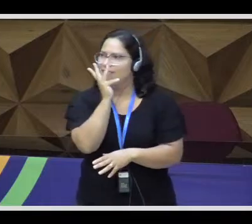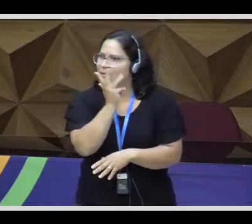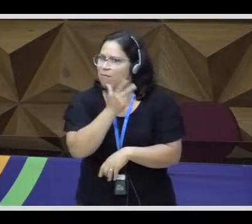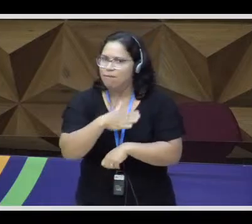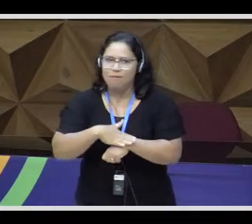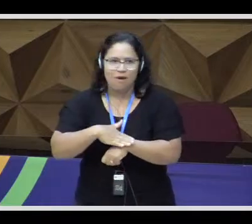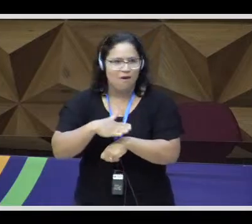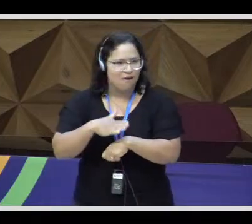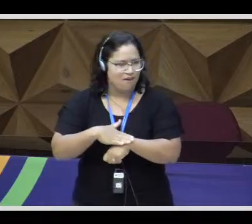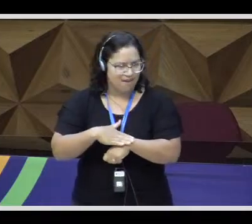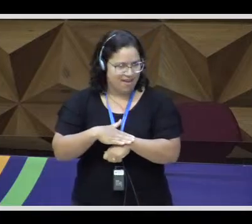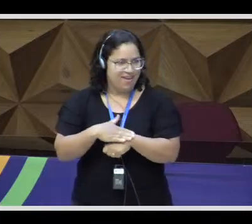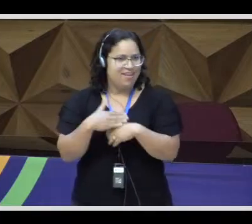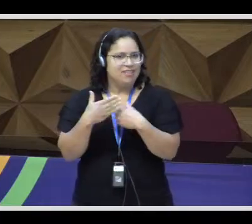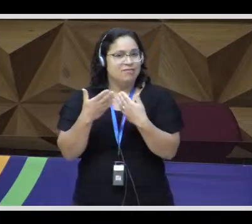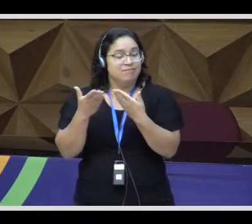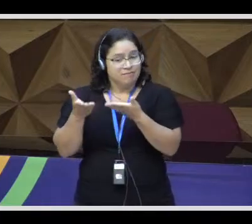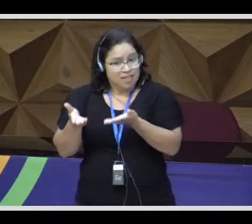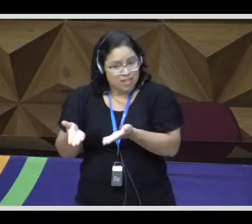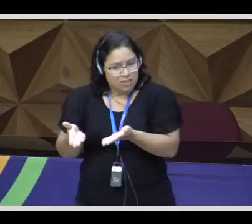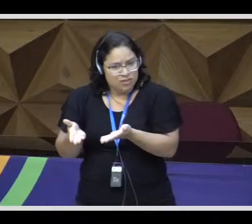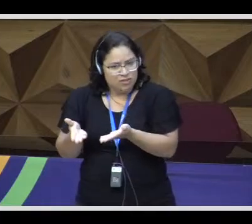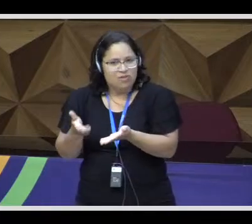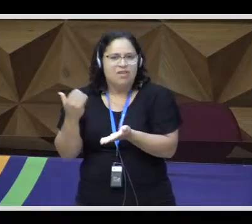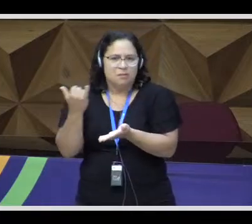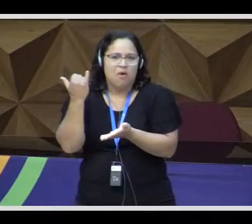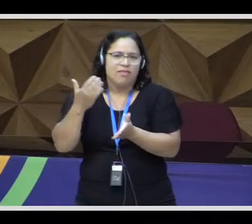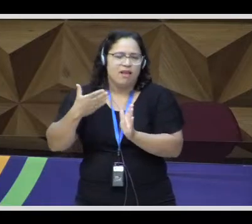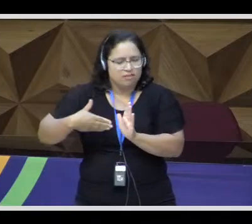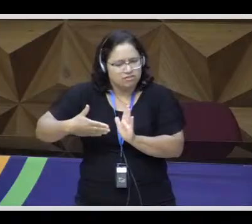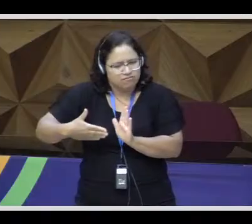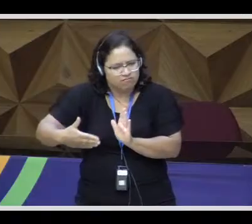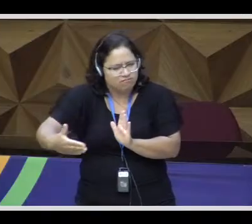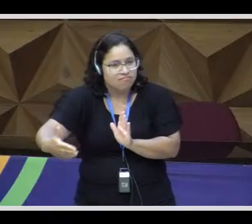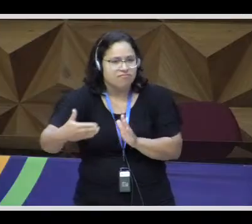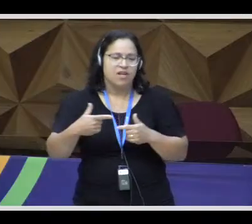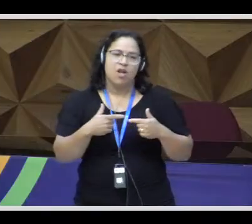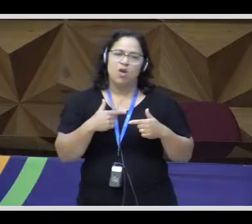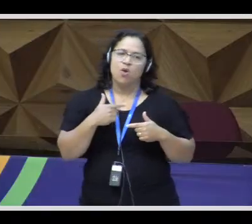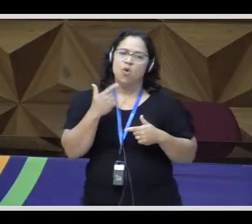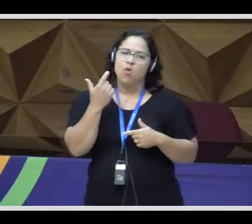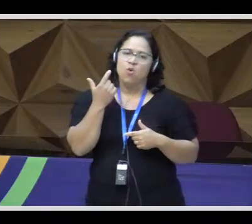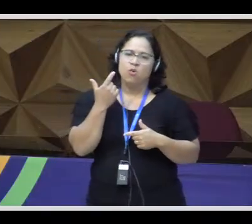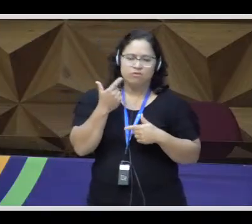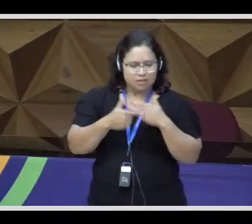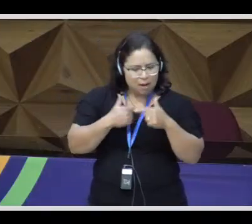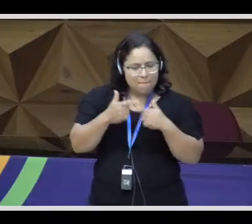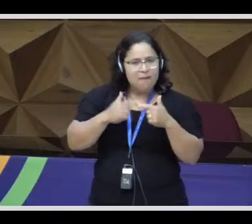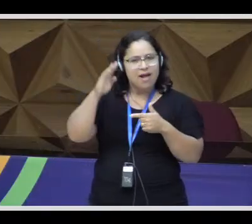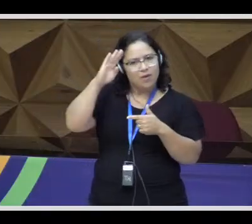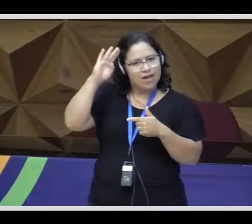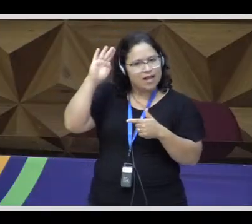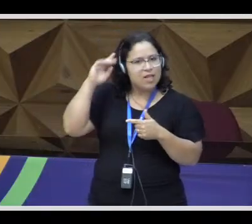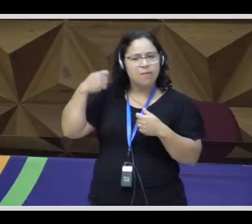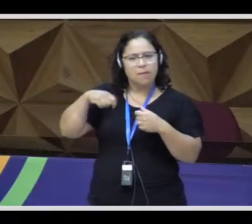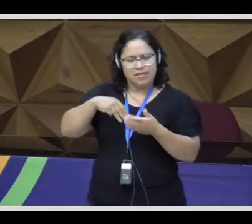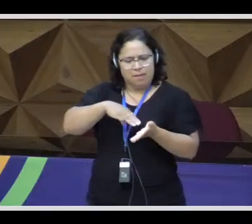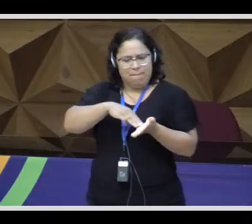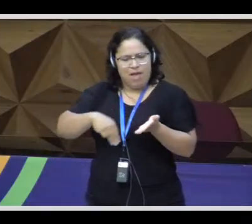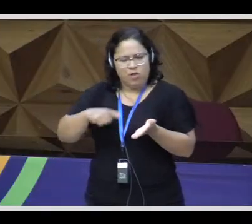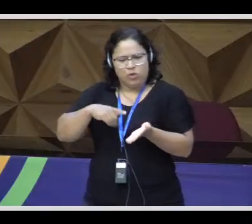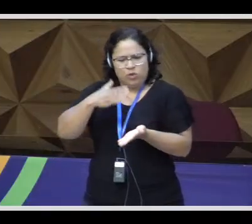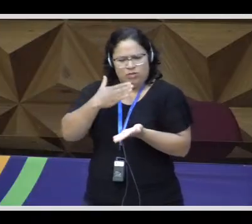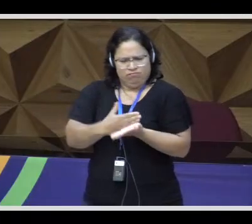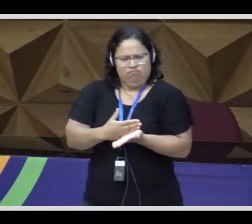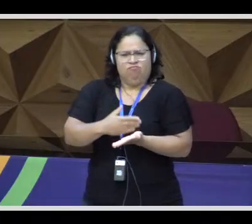so important, right? I mean, the academic work needs this rigorous method and the